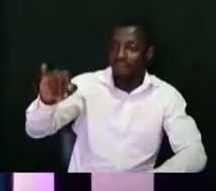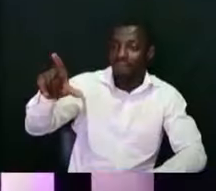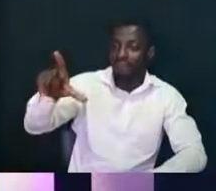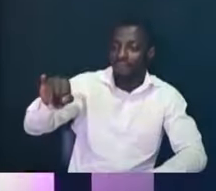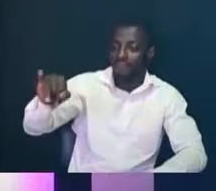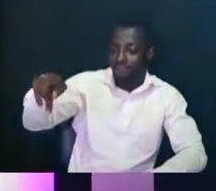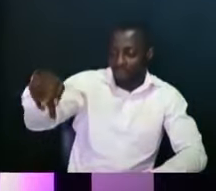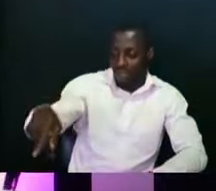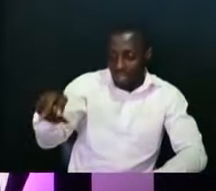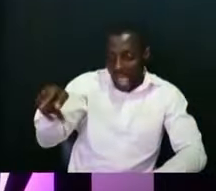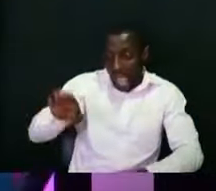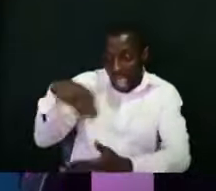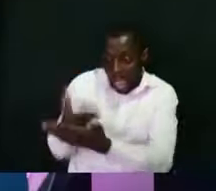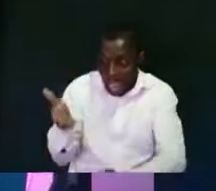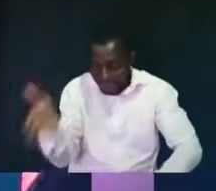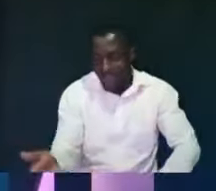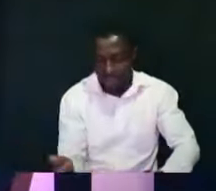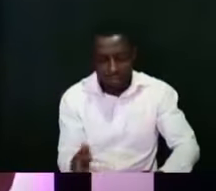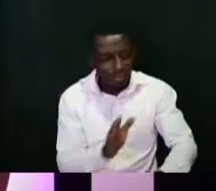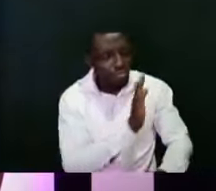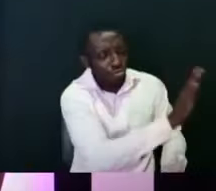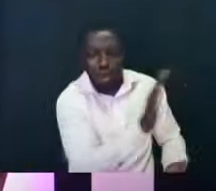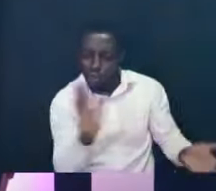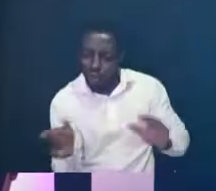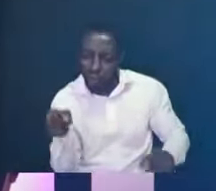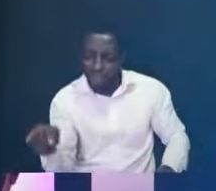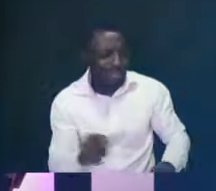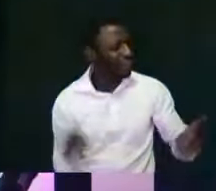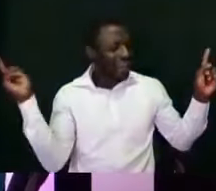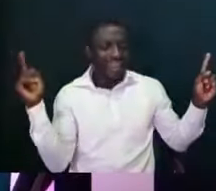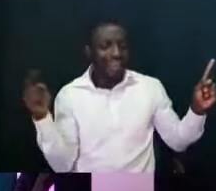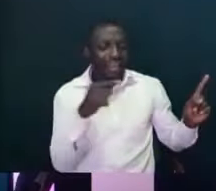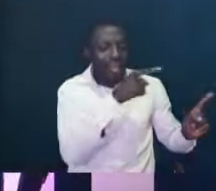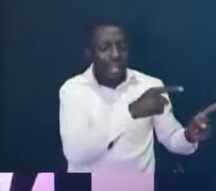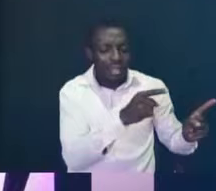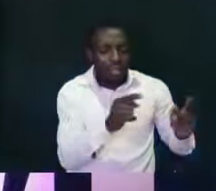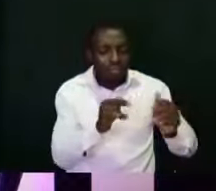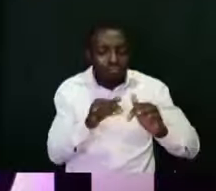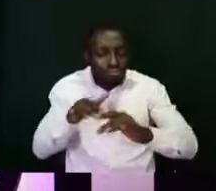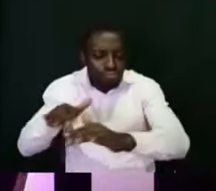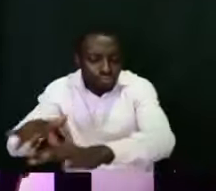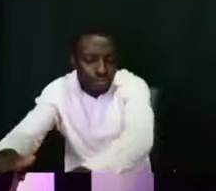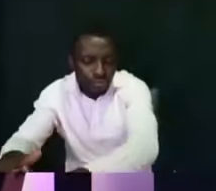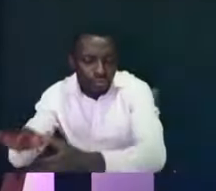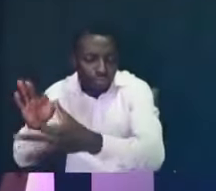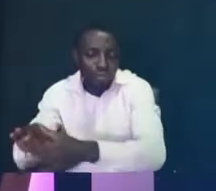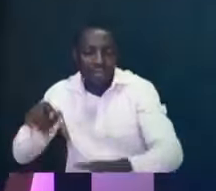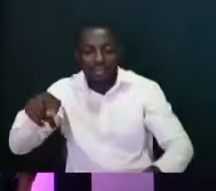rock was not like his rock. Now the and then by the miracles God performed through Philip.